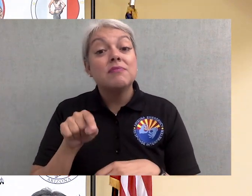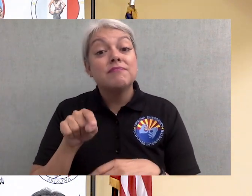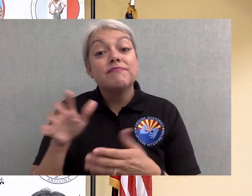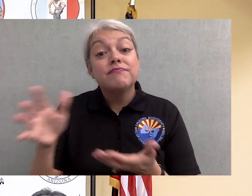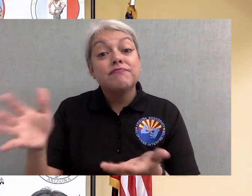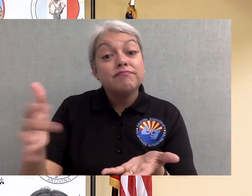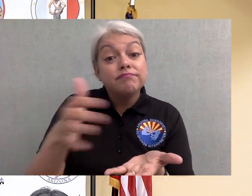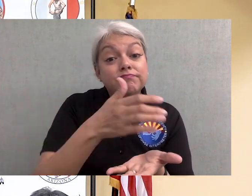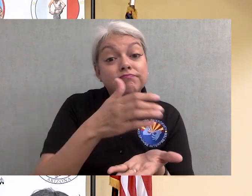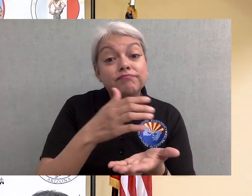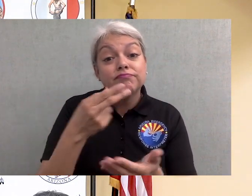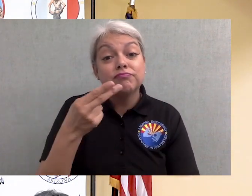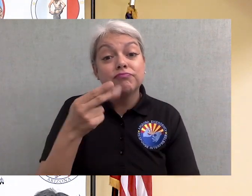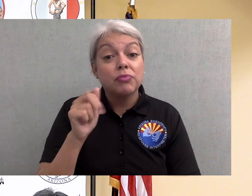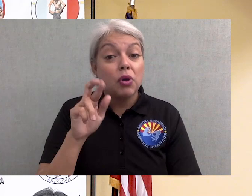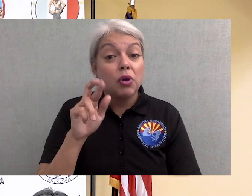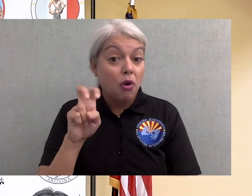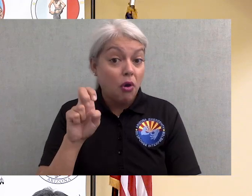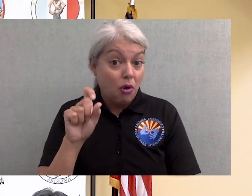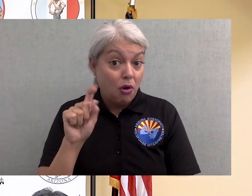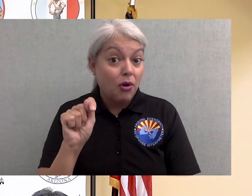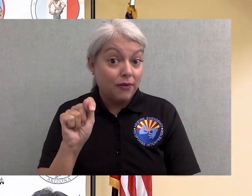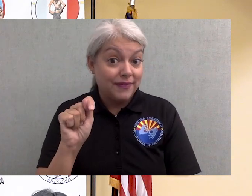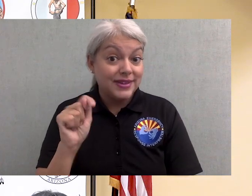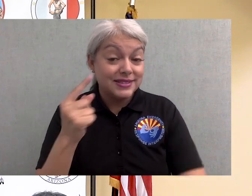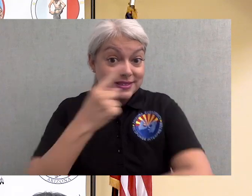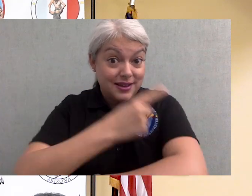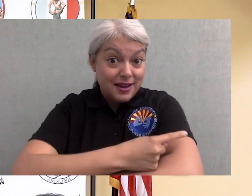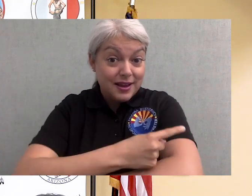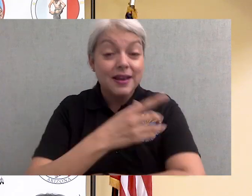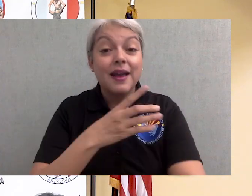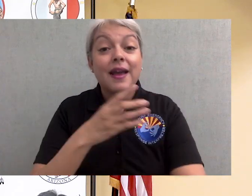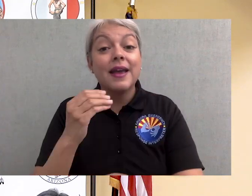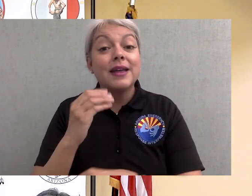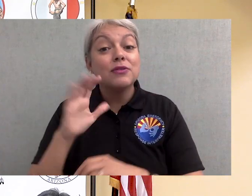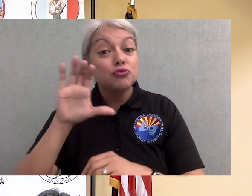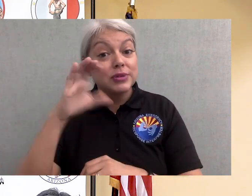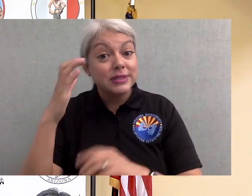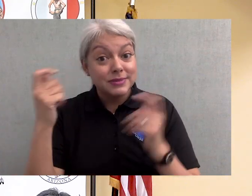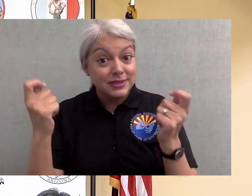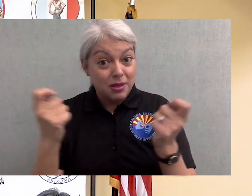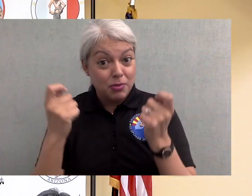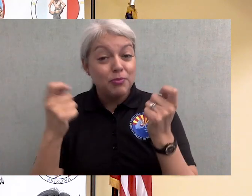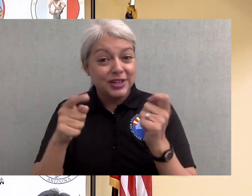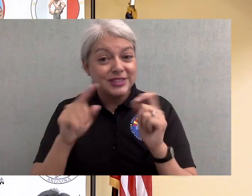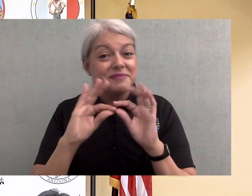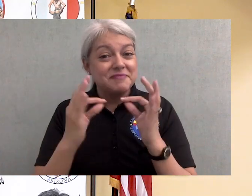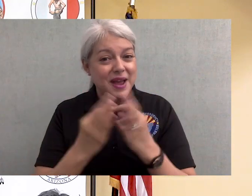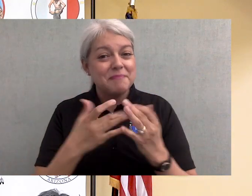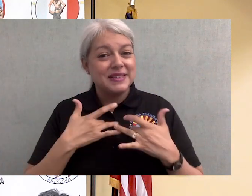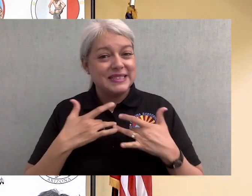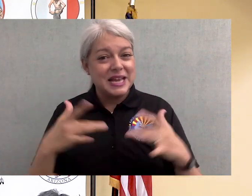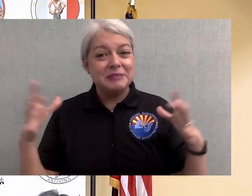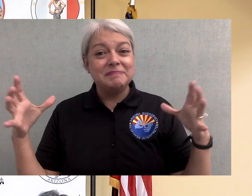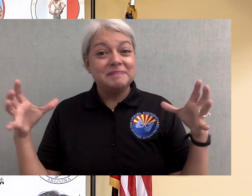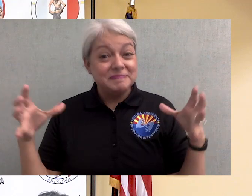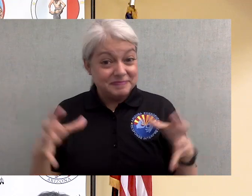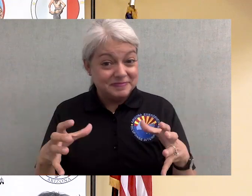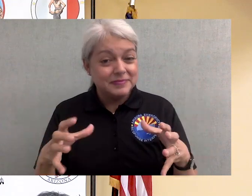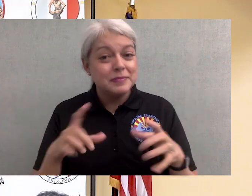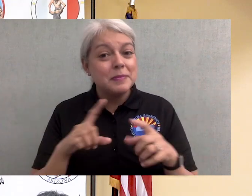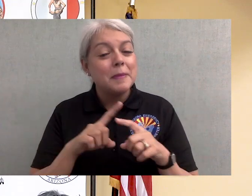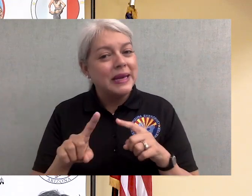and friends, and that's what's going to be a major problem this time around. So what we're recommending officially from the health department is